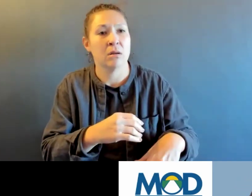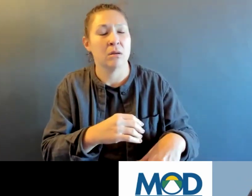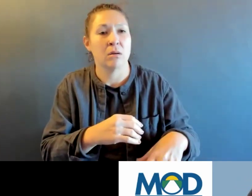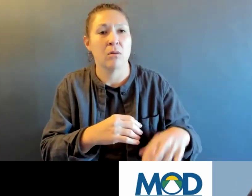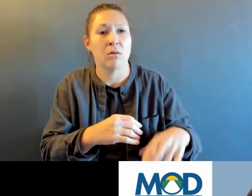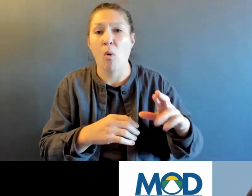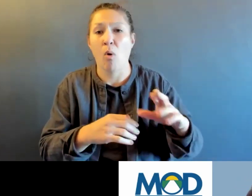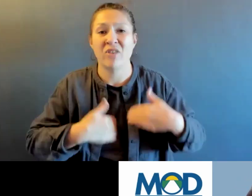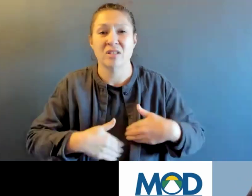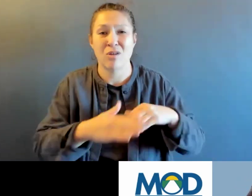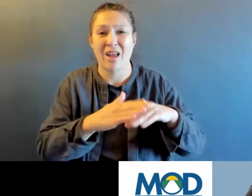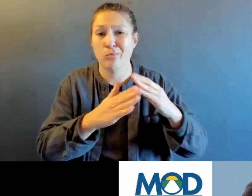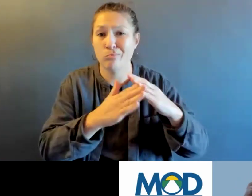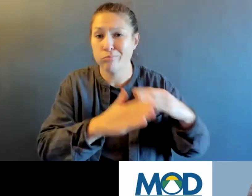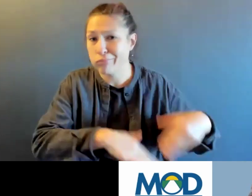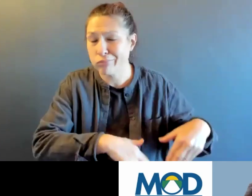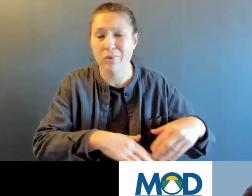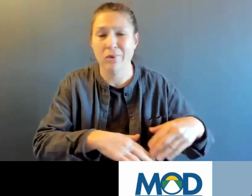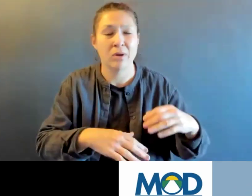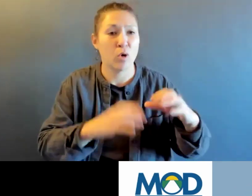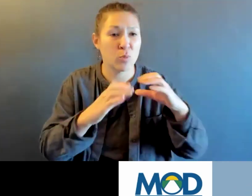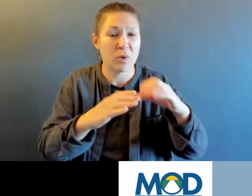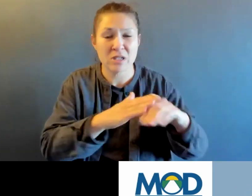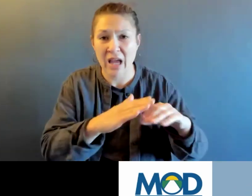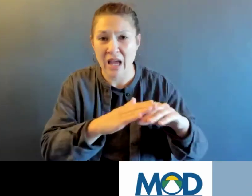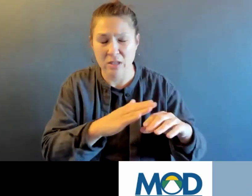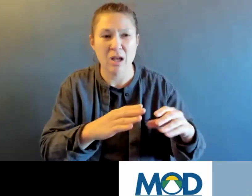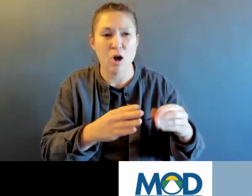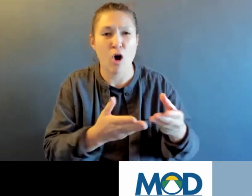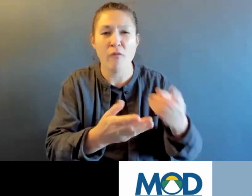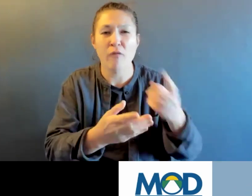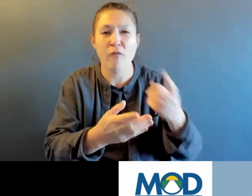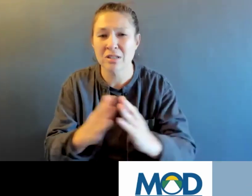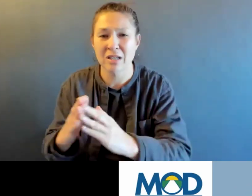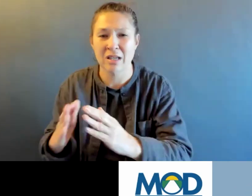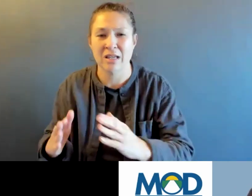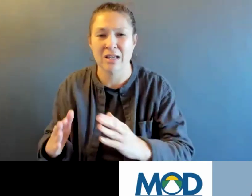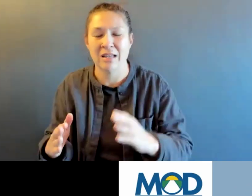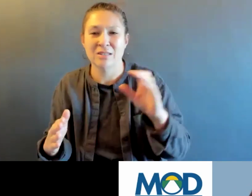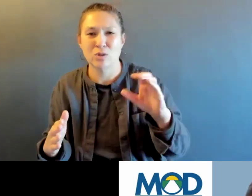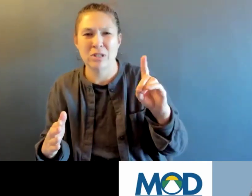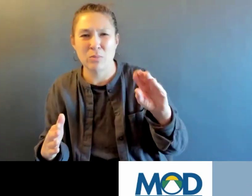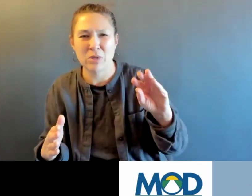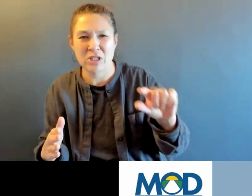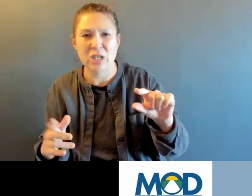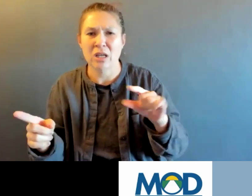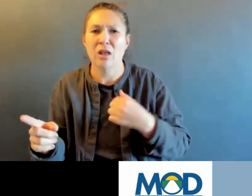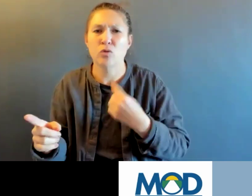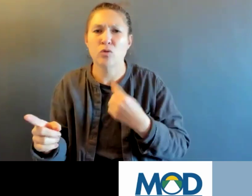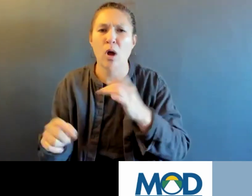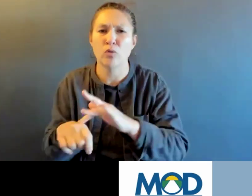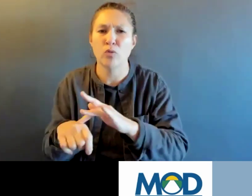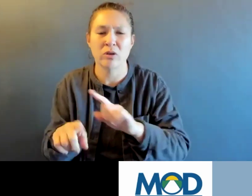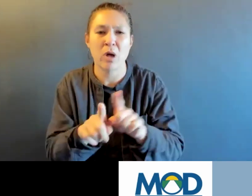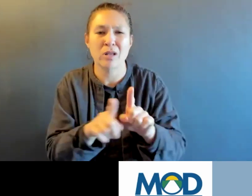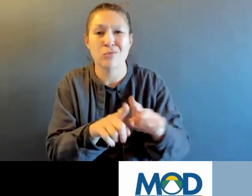well as communication access. So there's different streams out there, and I'm sorry if I've deviated from the CDBG, but yes, the commission can definitely offer up some